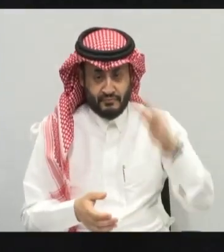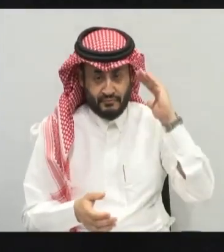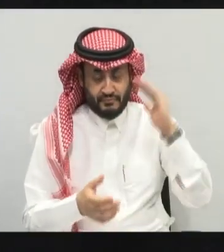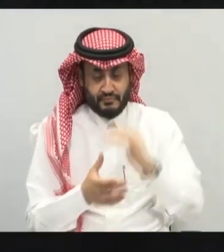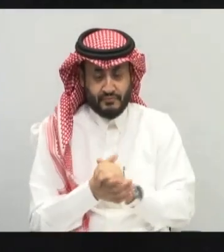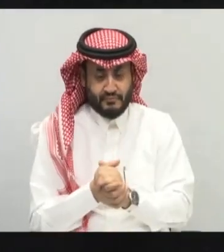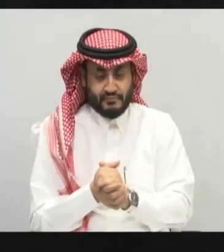you very much for watching